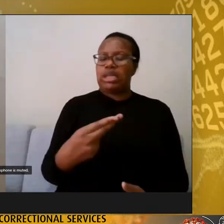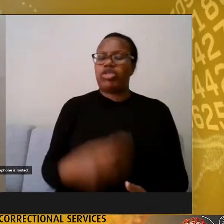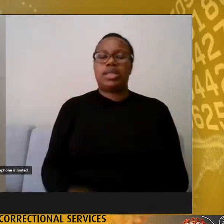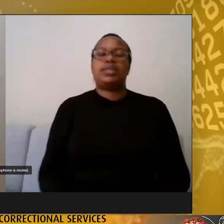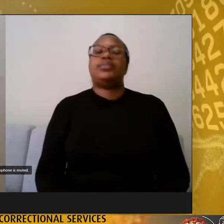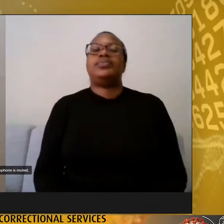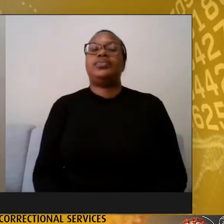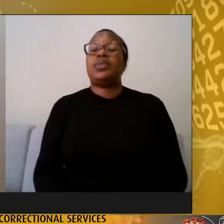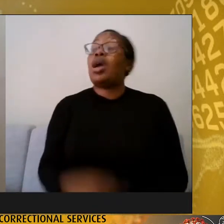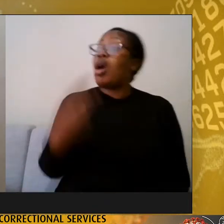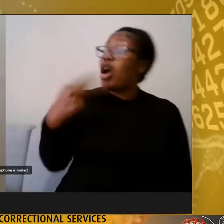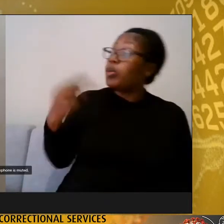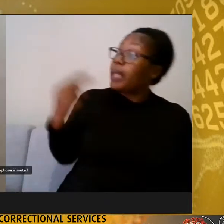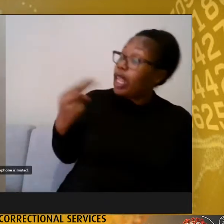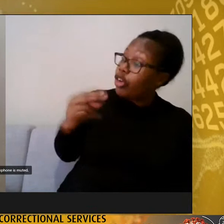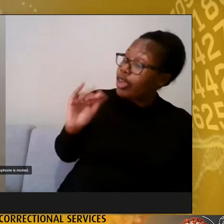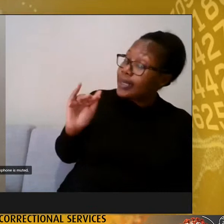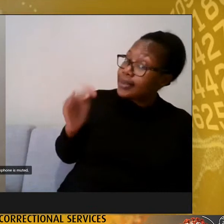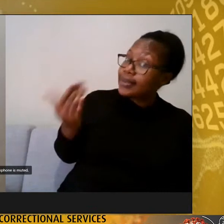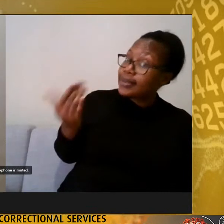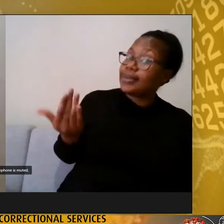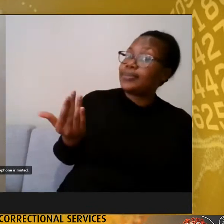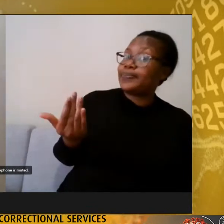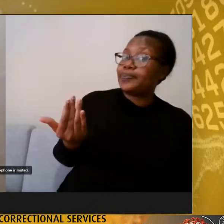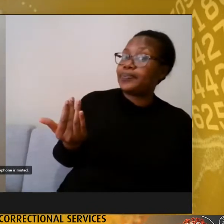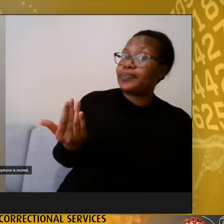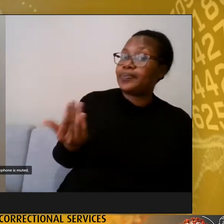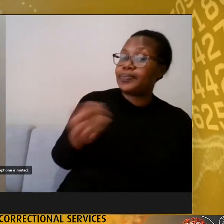Honourable Hendricks.